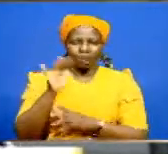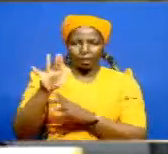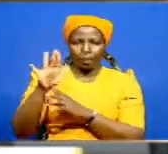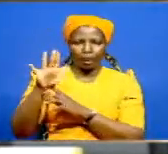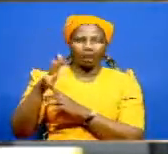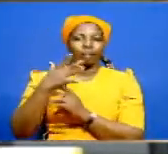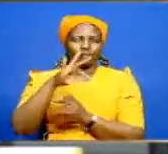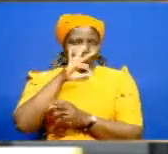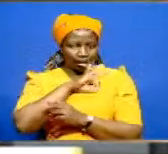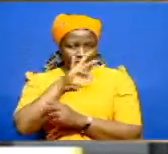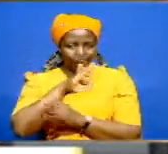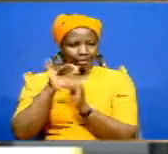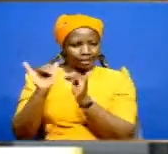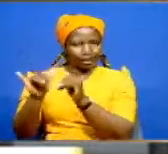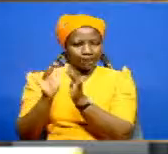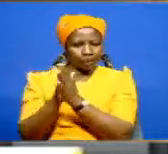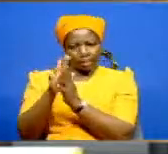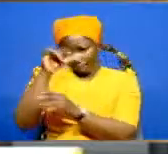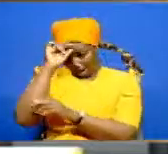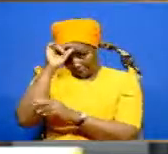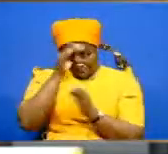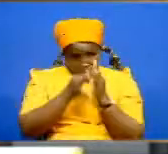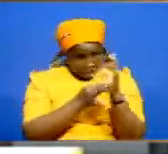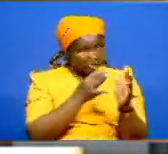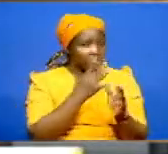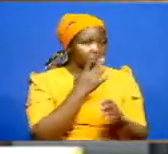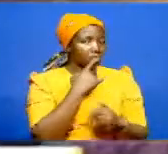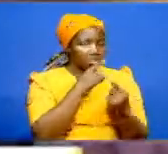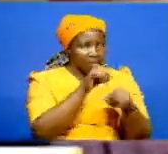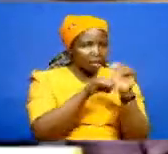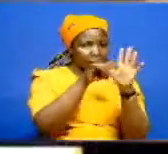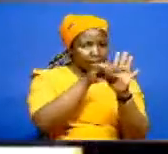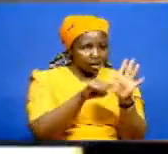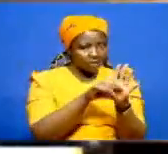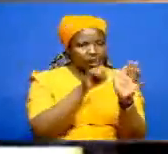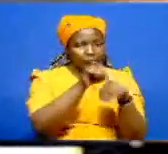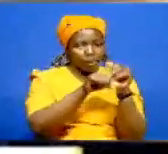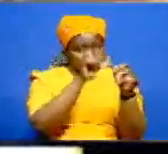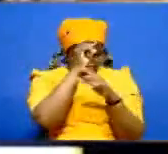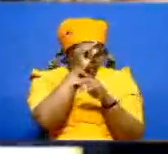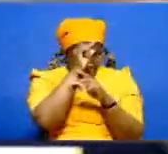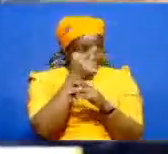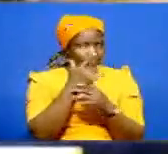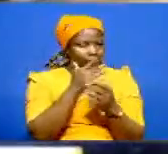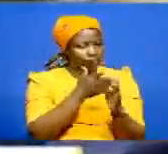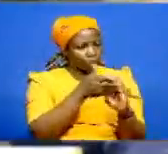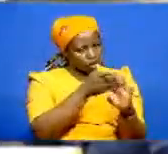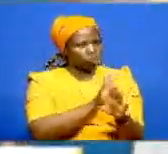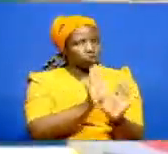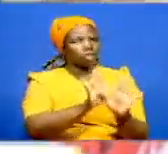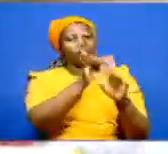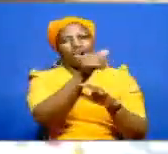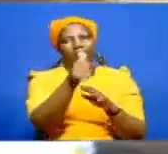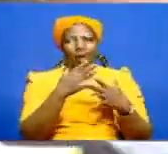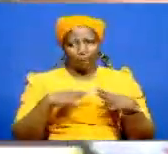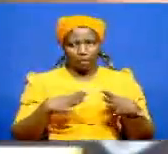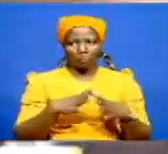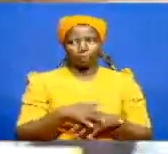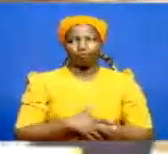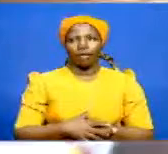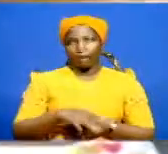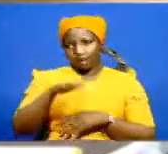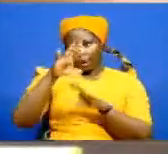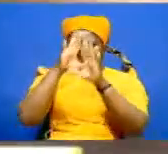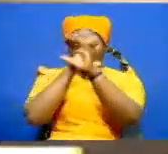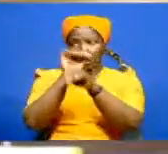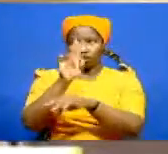Kama unataja ubaya wake, toka uache wale wengine waendelee. Shape up or ship out, President Kenyatta dares those within